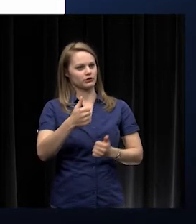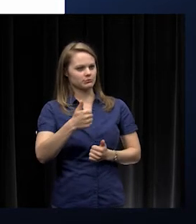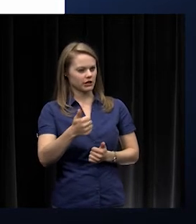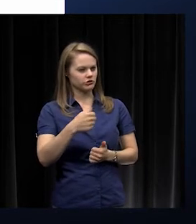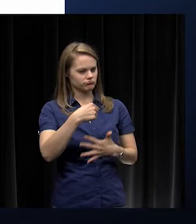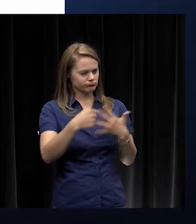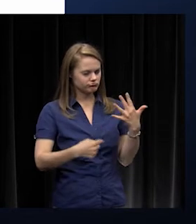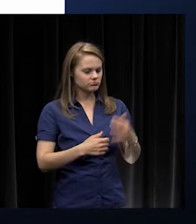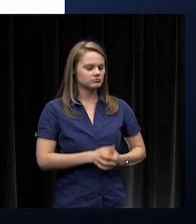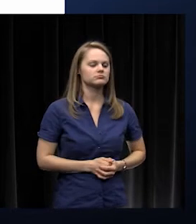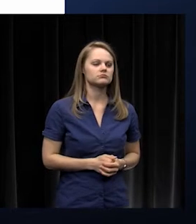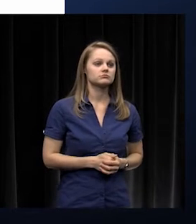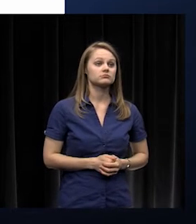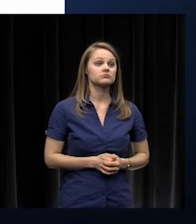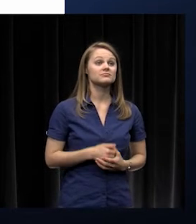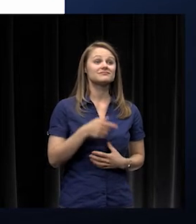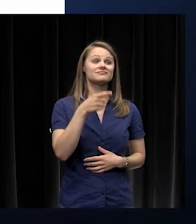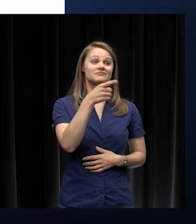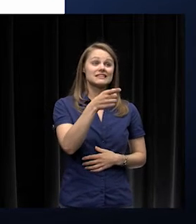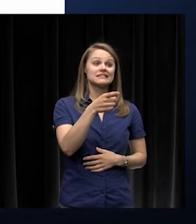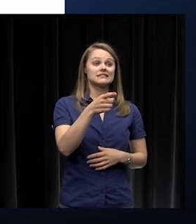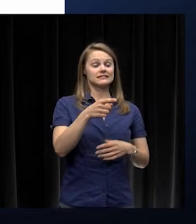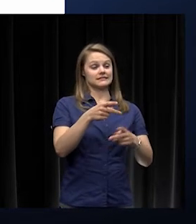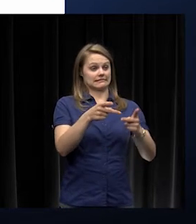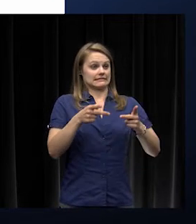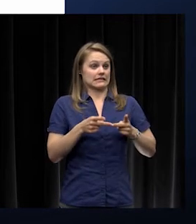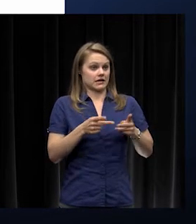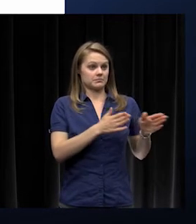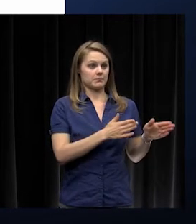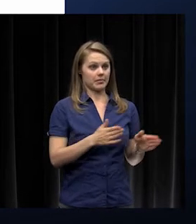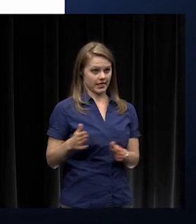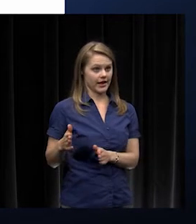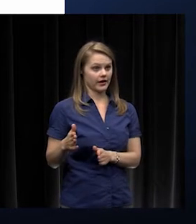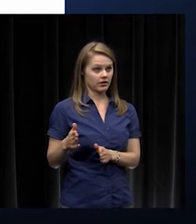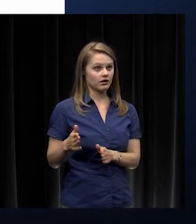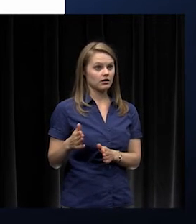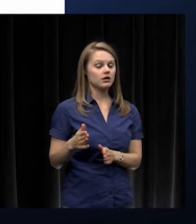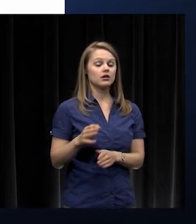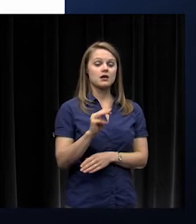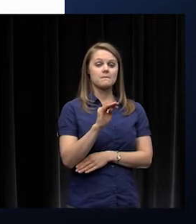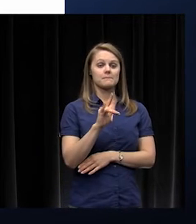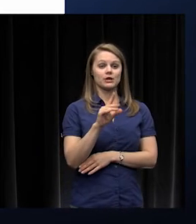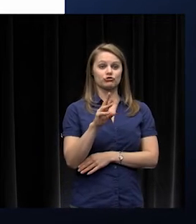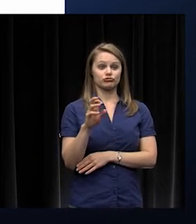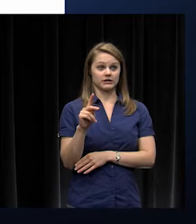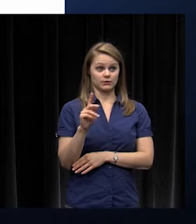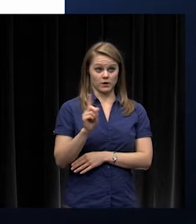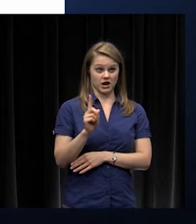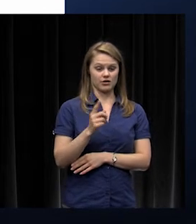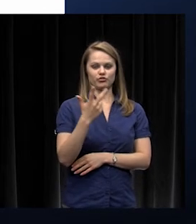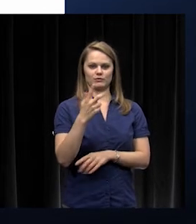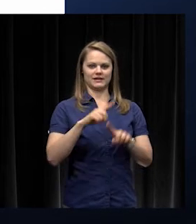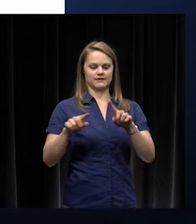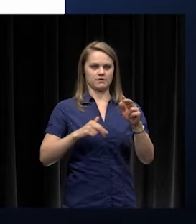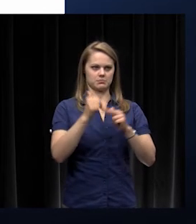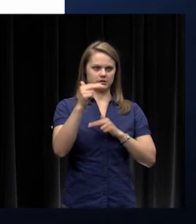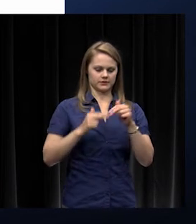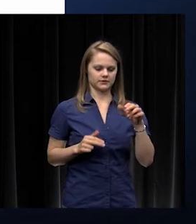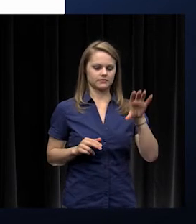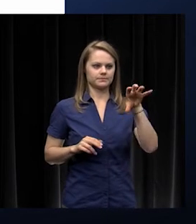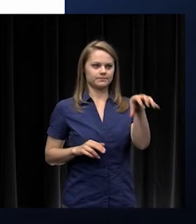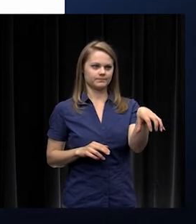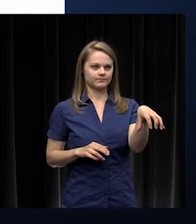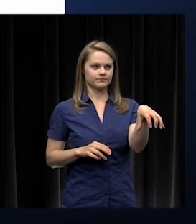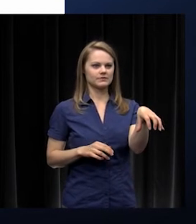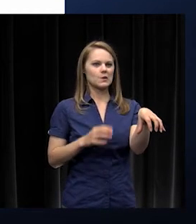Just with the site plan, just to get everybody familiar with the site, Mill Creek is in three separate buildings. The first one was the old John P. St.